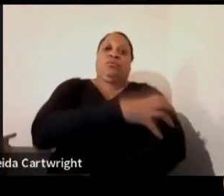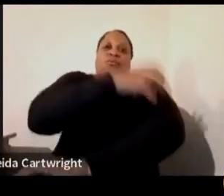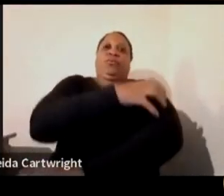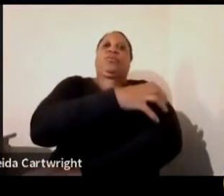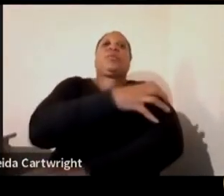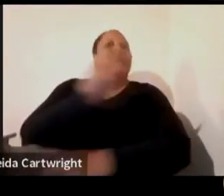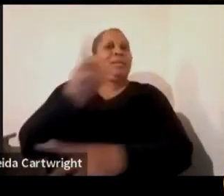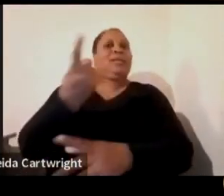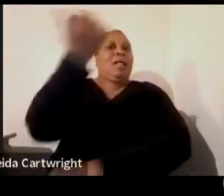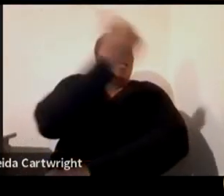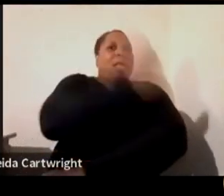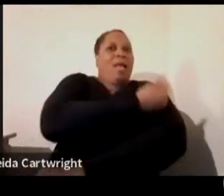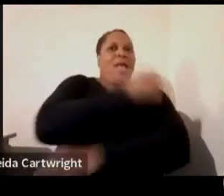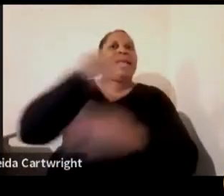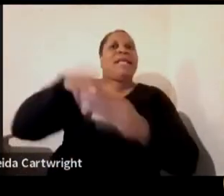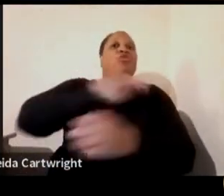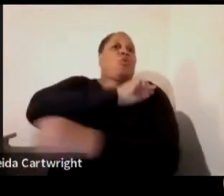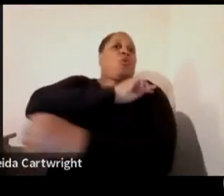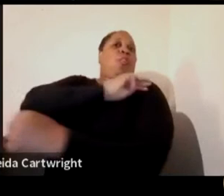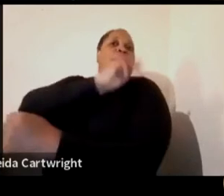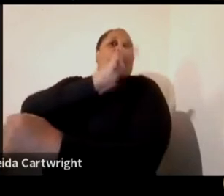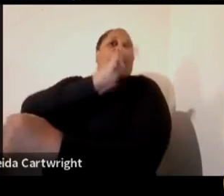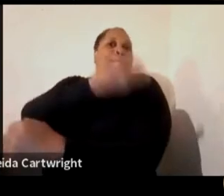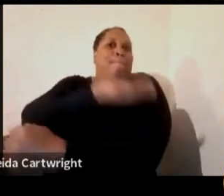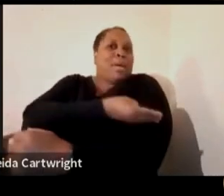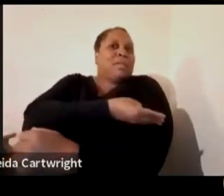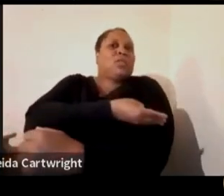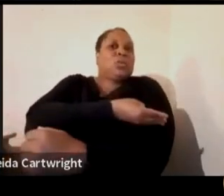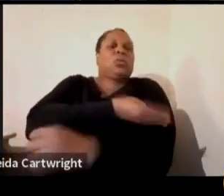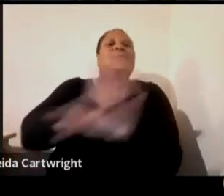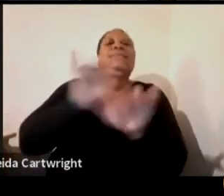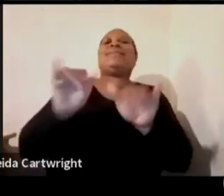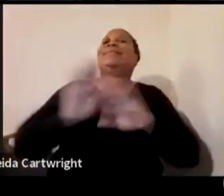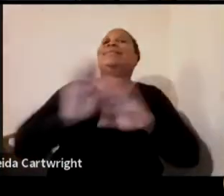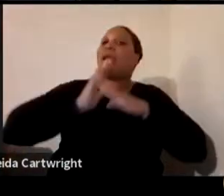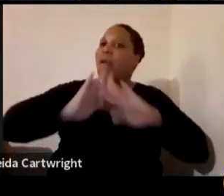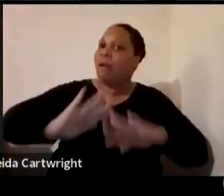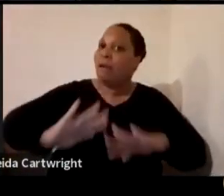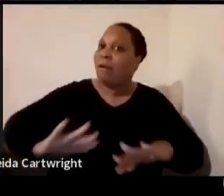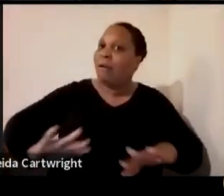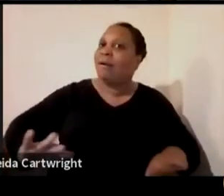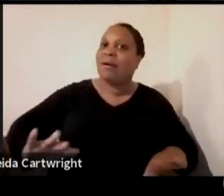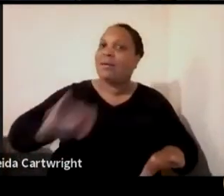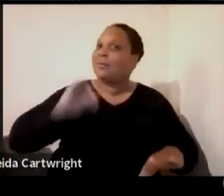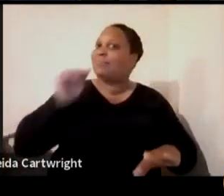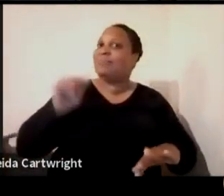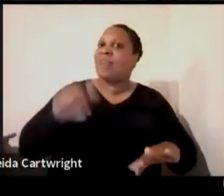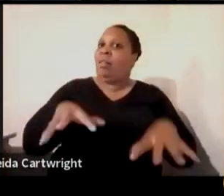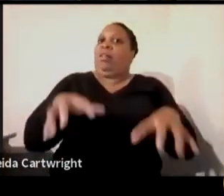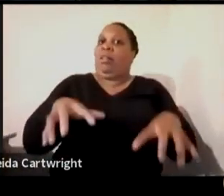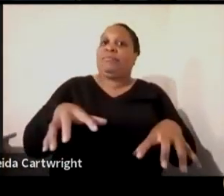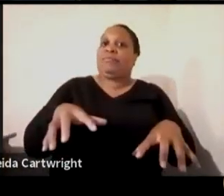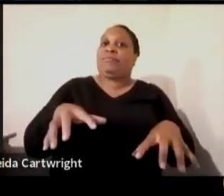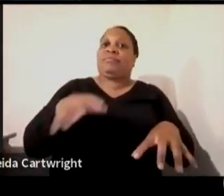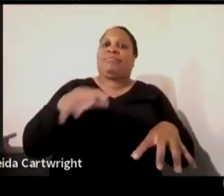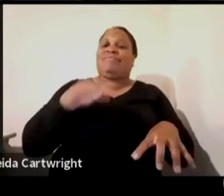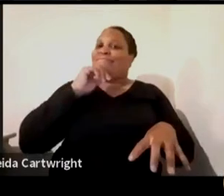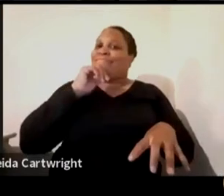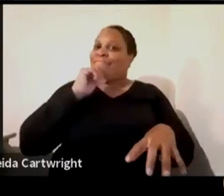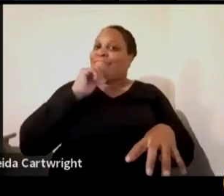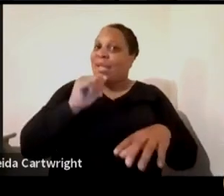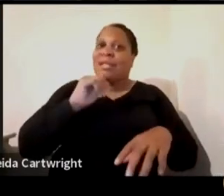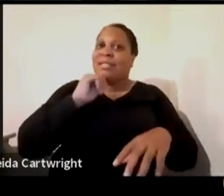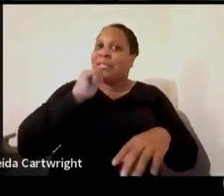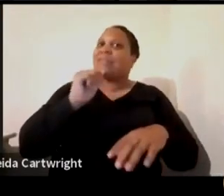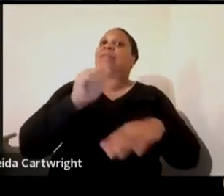go into the muscle of the arm, and so staying calm will help them not to be so tense, and it's less uncomfortable during that shot.